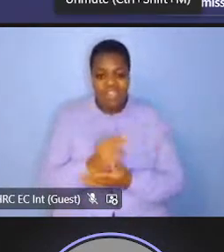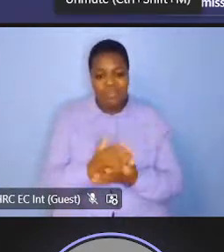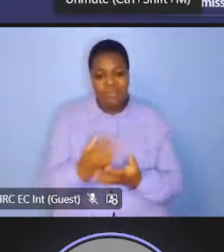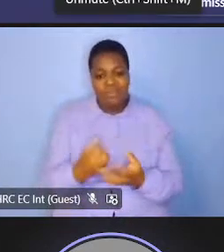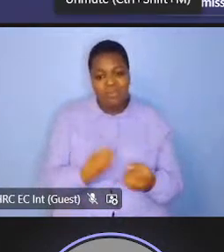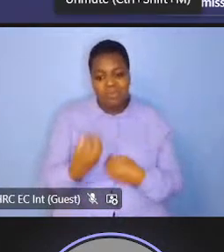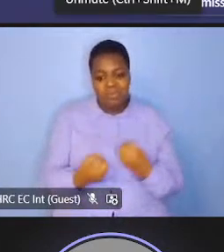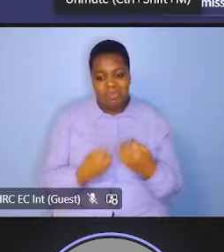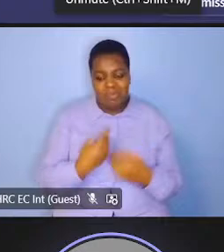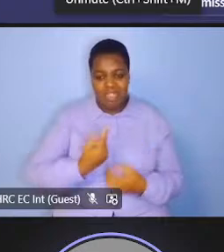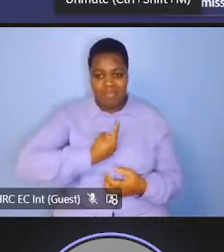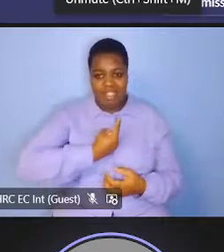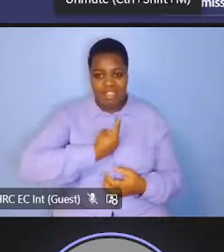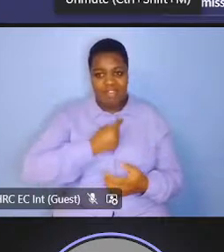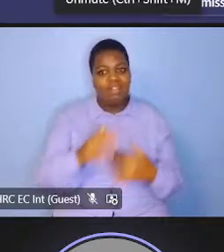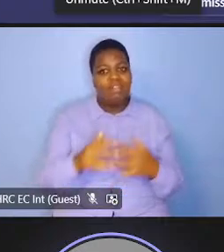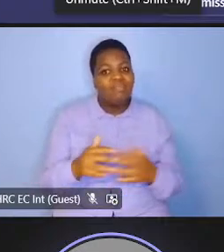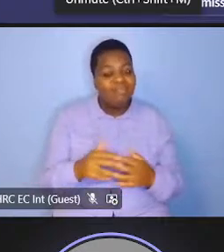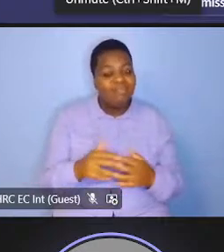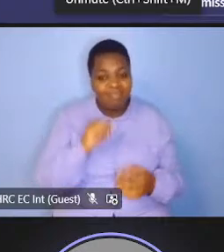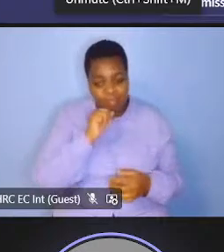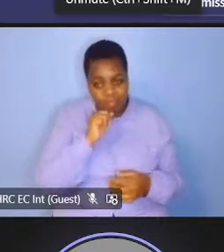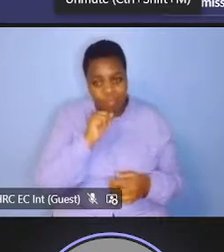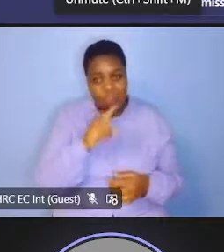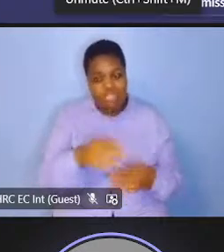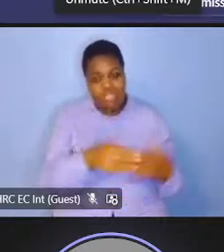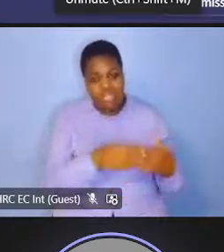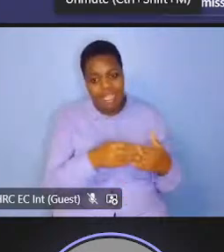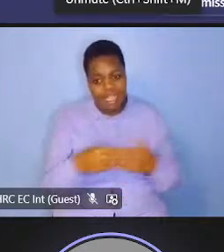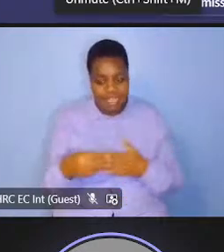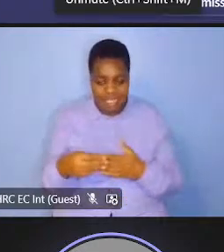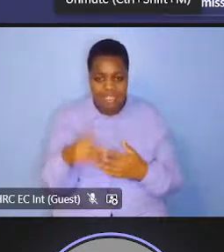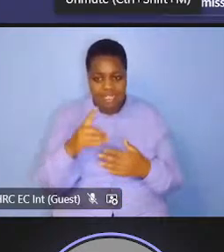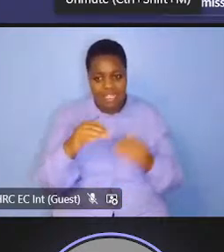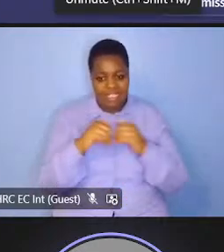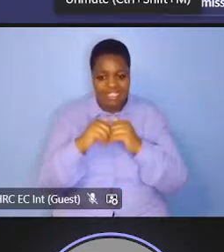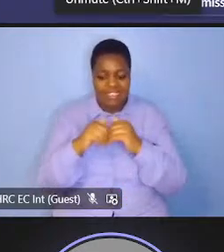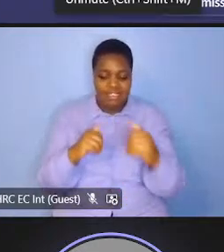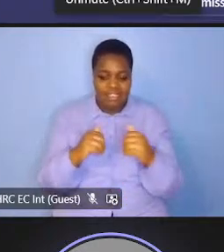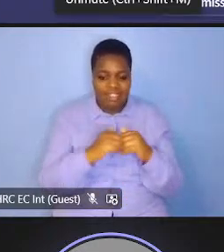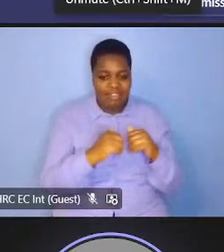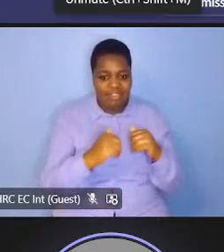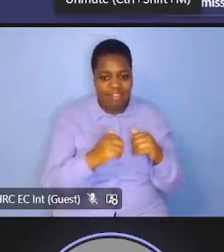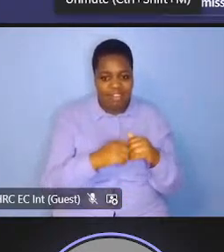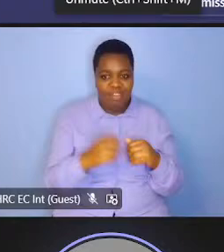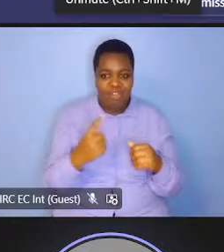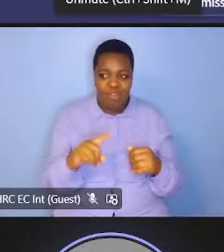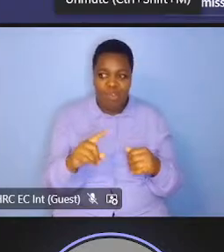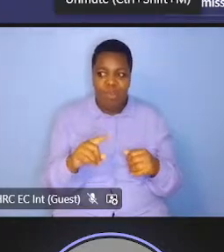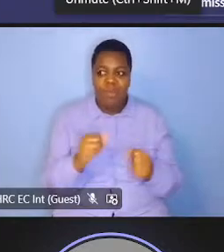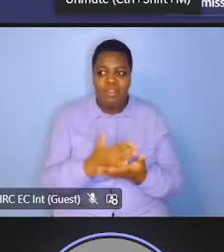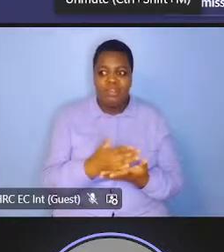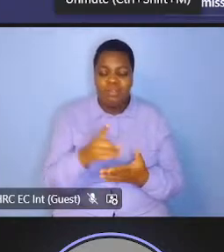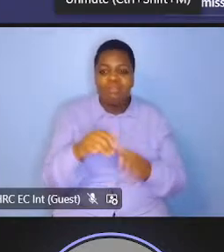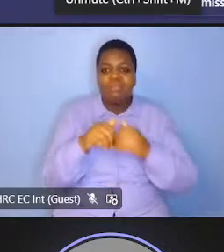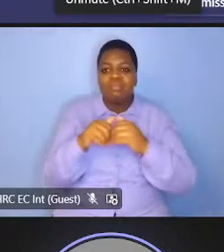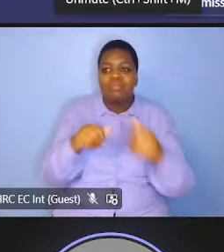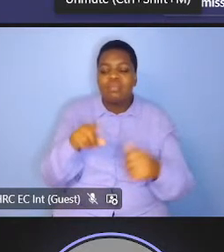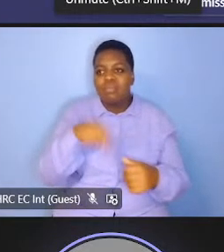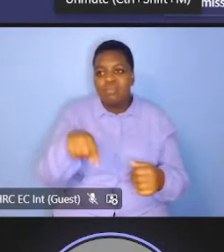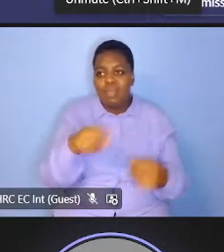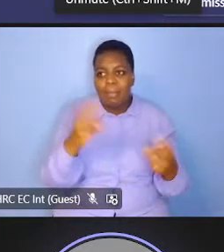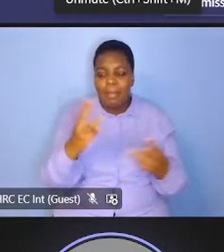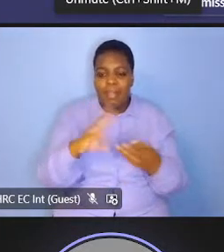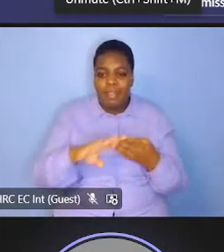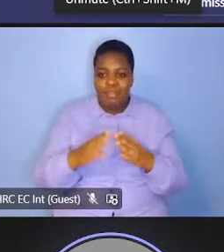themselves. However, the draft guidelines are discriminatory by excluding those who in